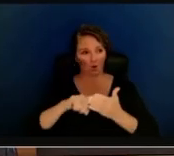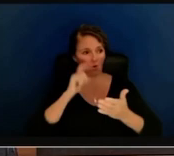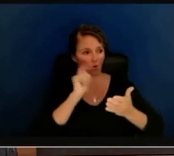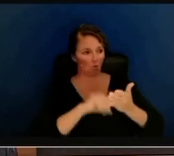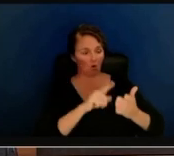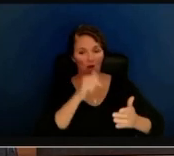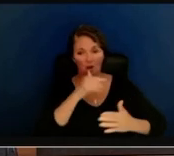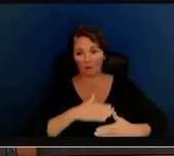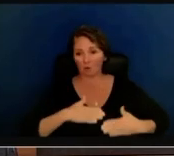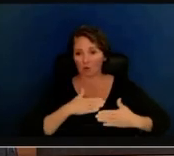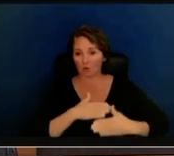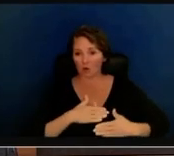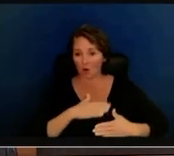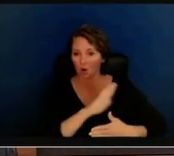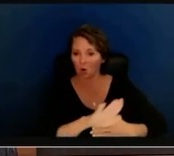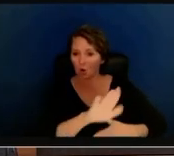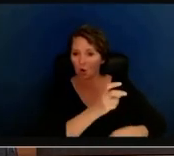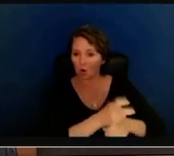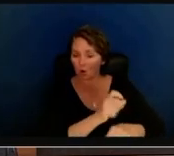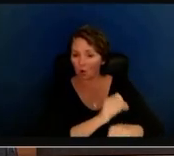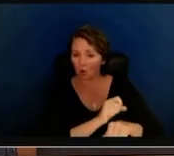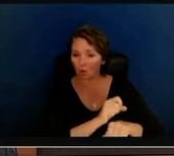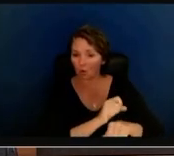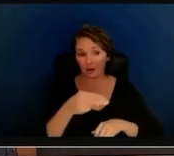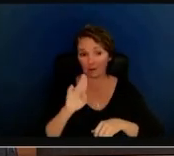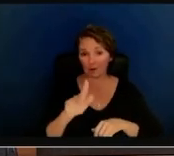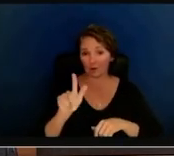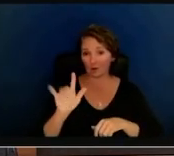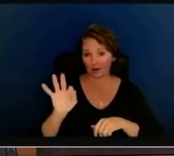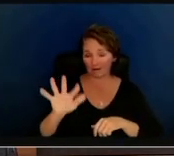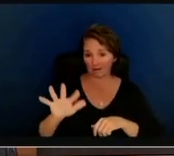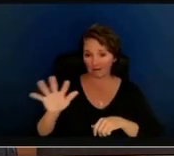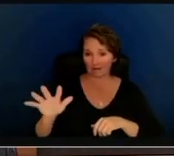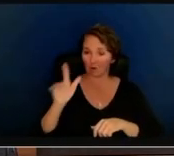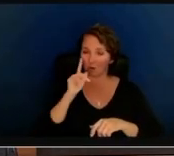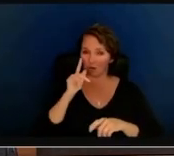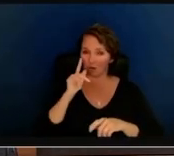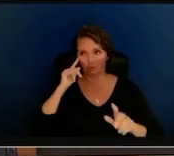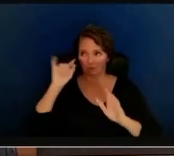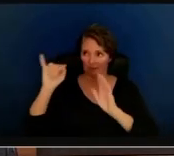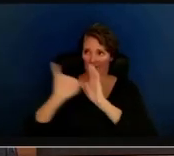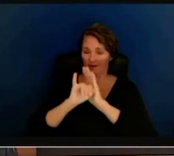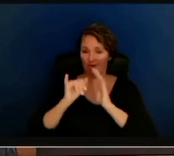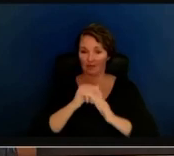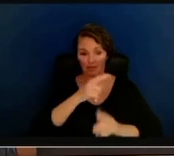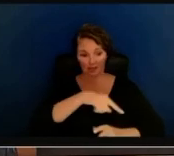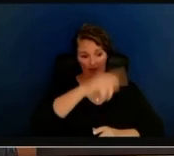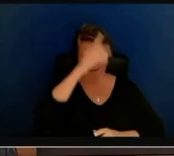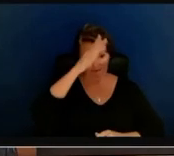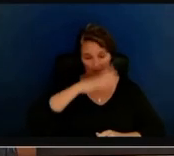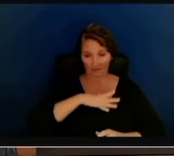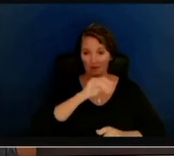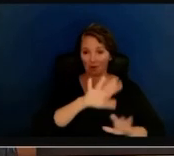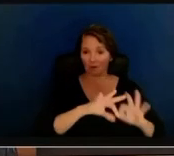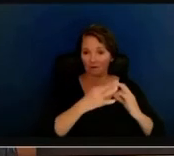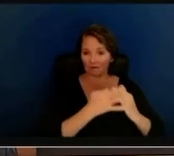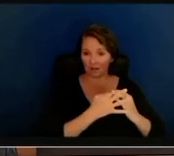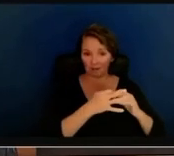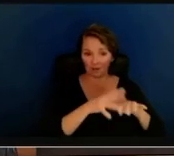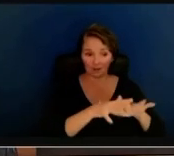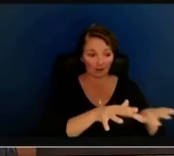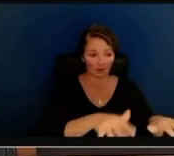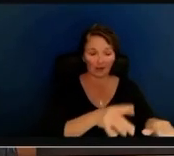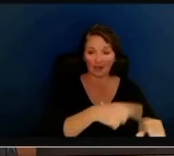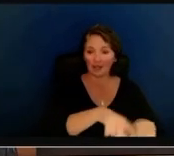unappreciated. House Bill 2955 would signify to the men of the Bracero program and their families that their efforts have not